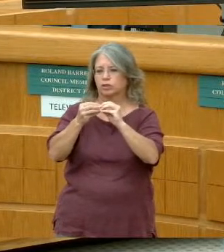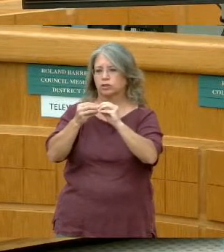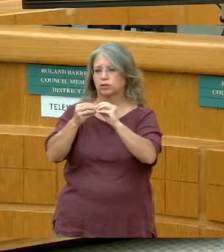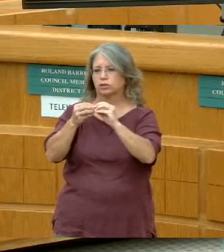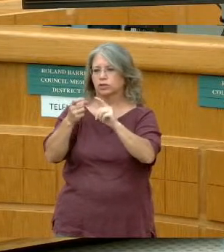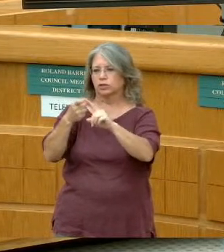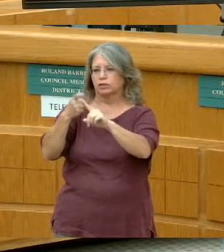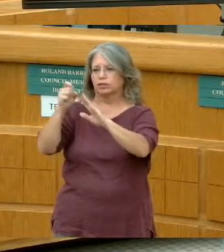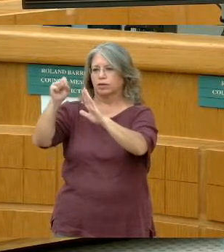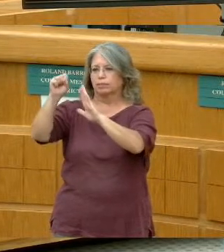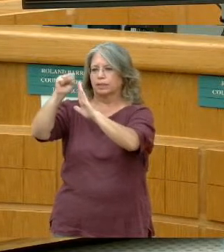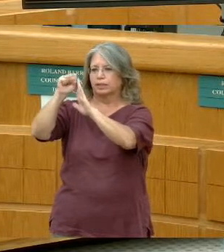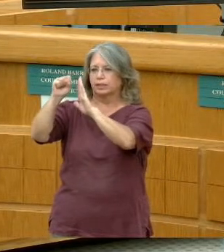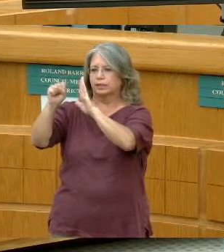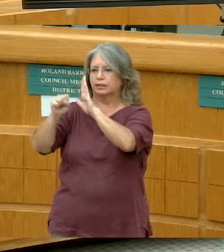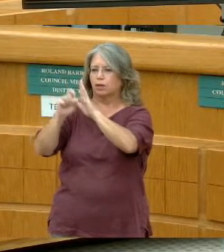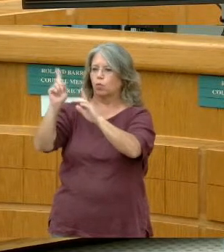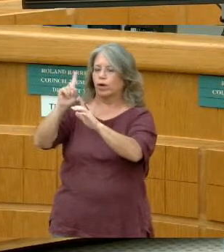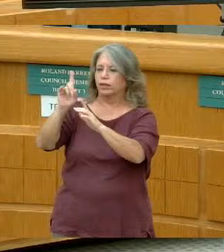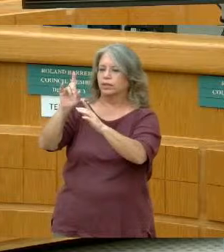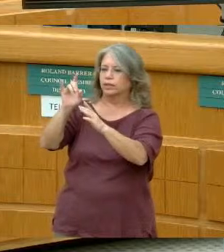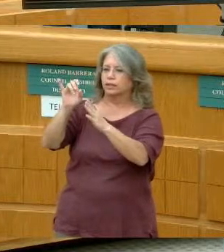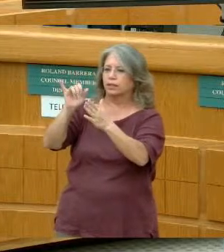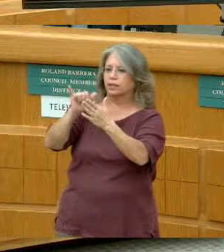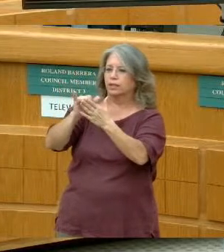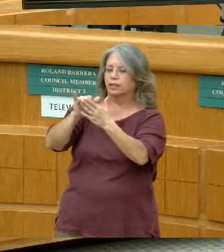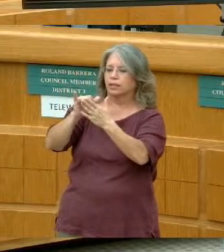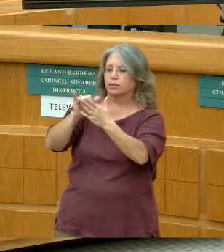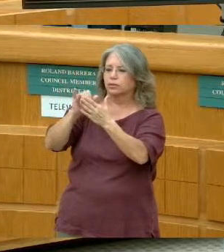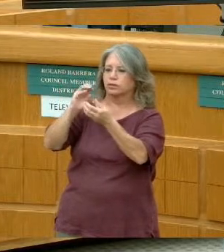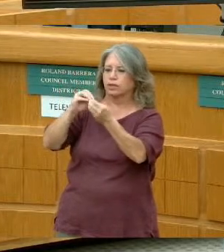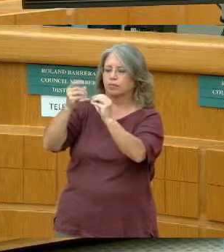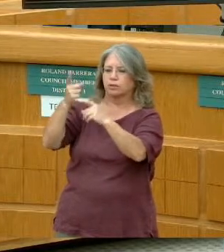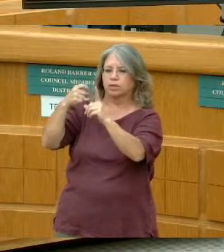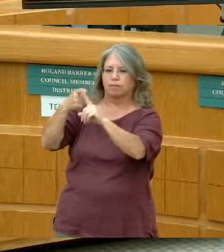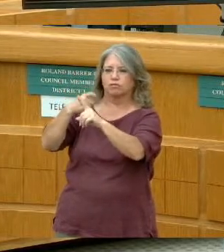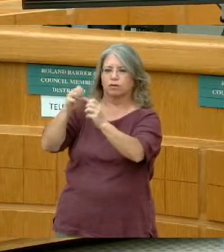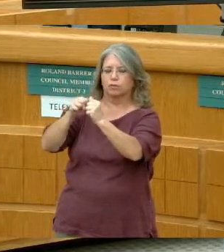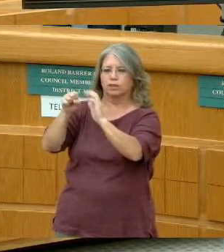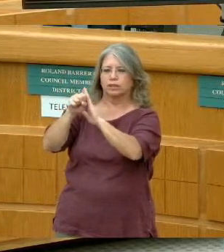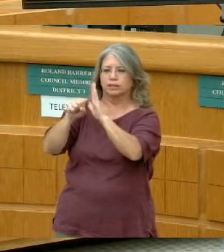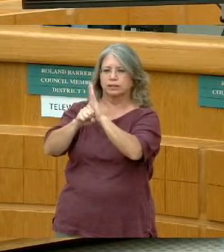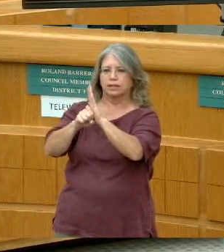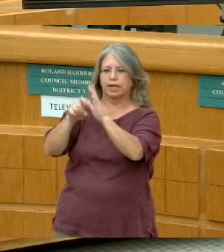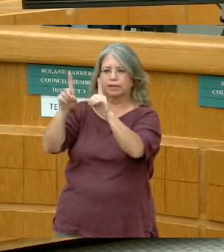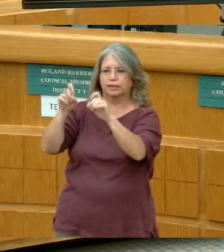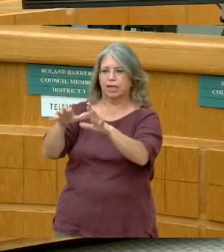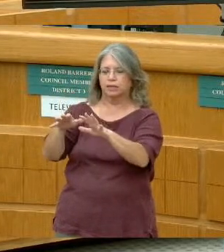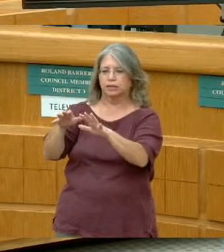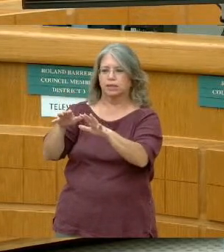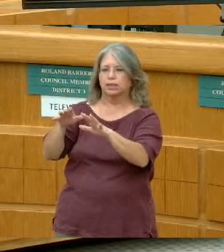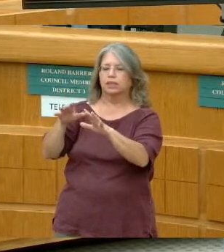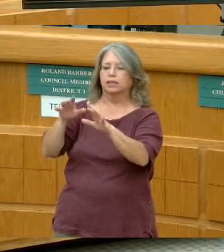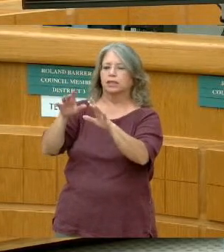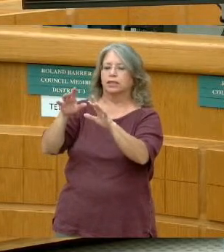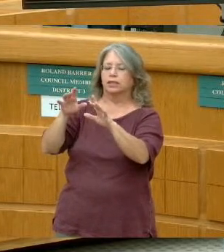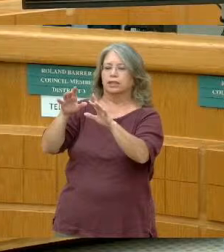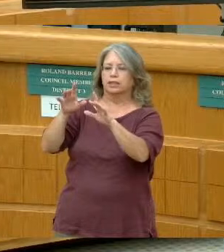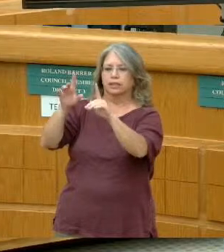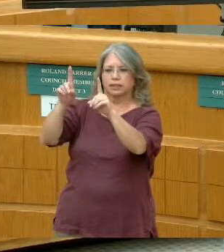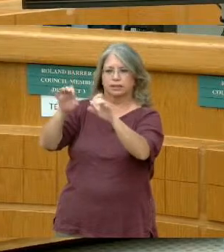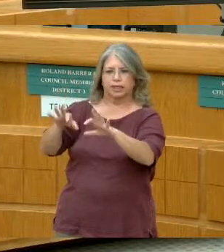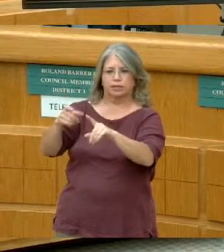those tests come from that the state had? The test came from the same locations our numbers came